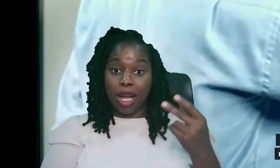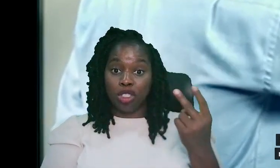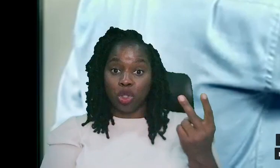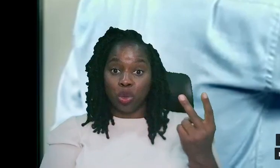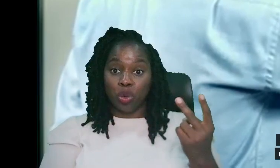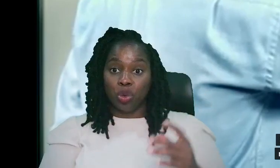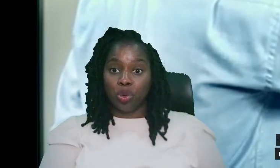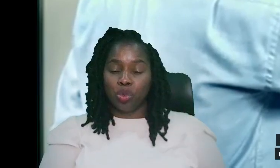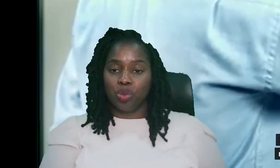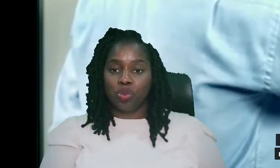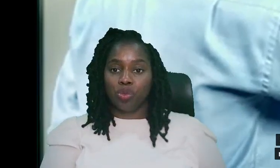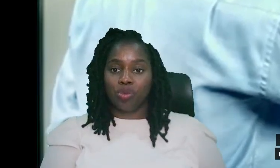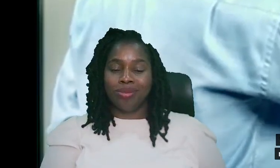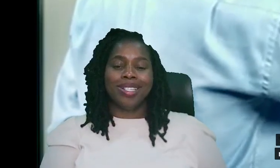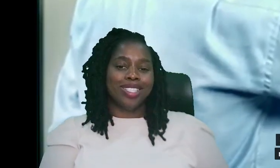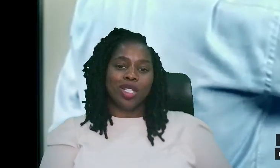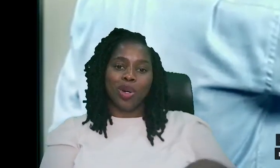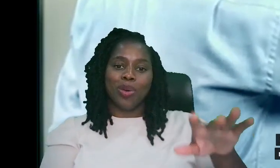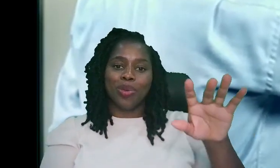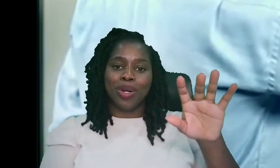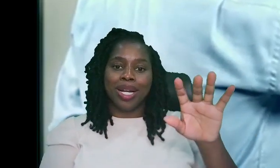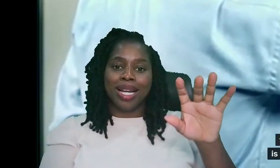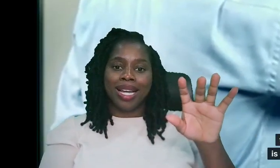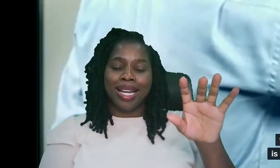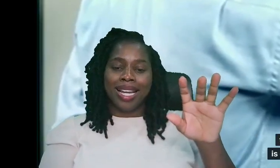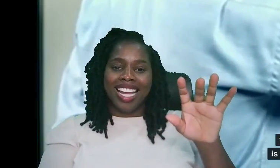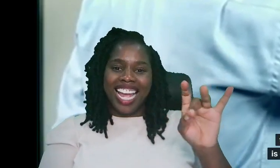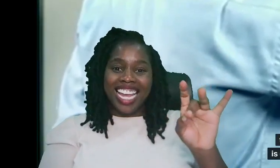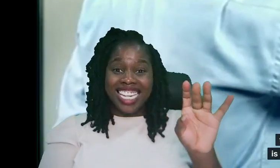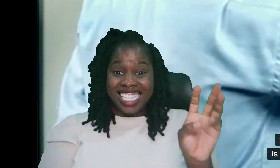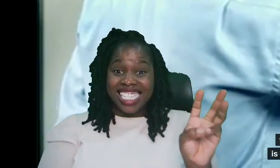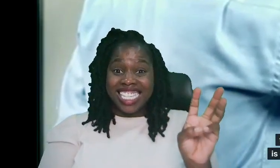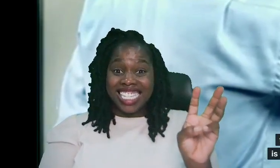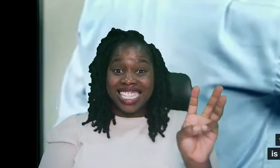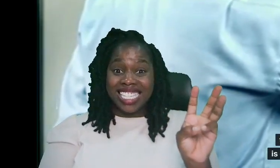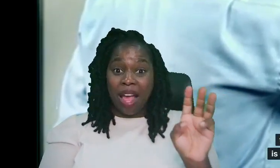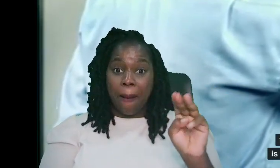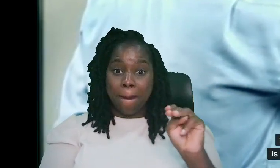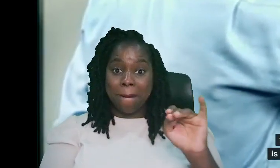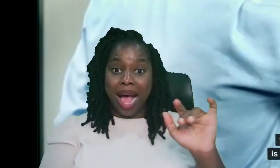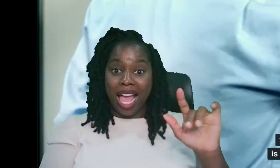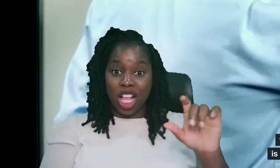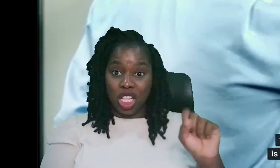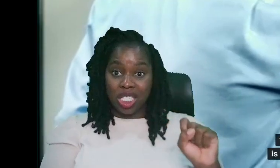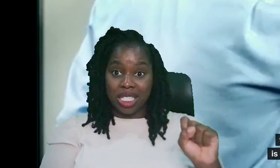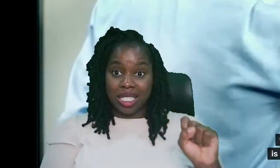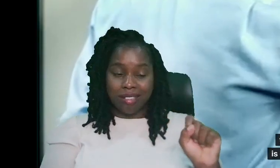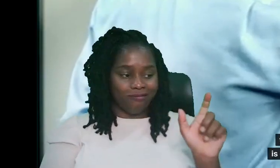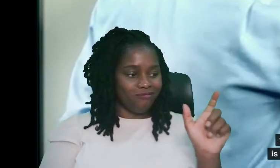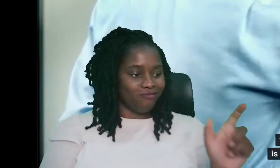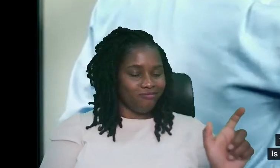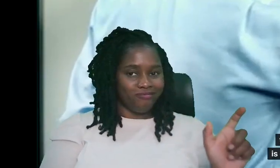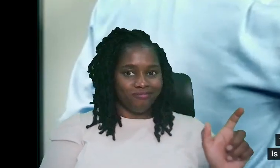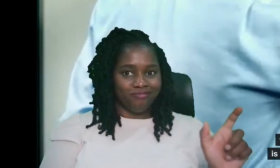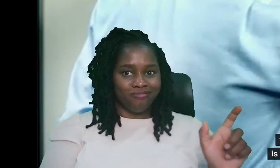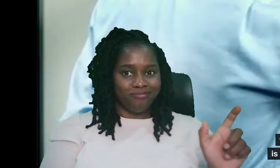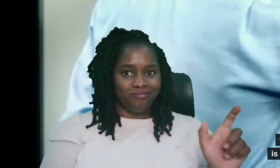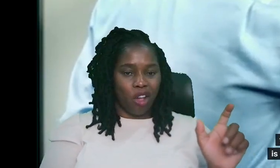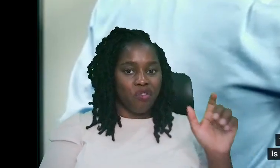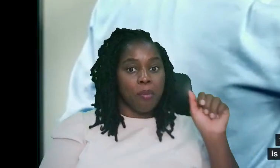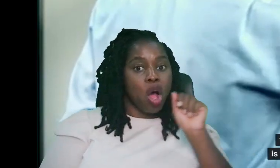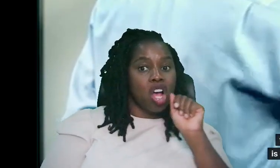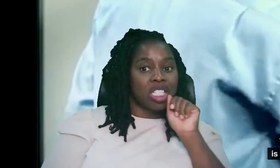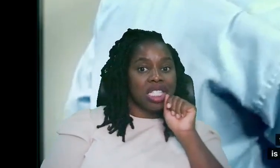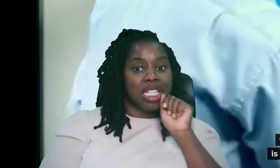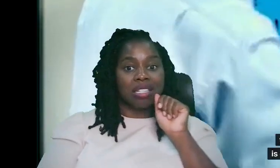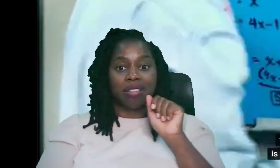12 remains, so 86, all right? So this is going to be 86 miles, and this is going to be 86